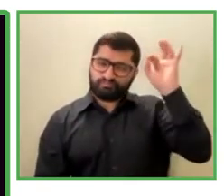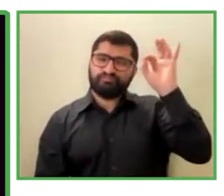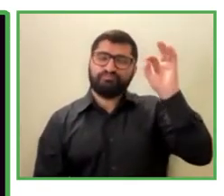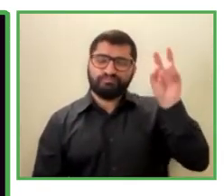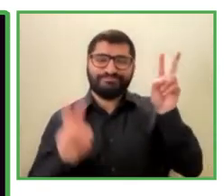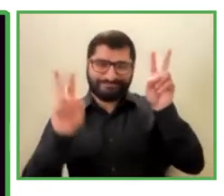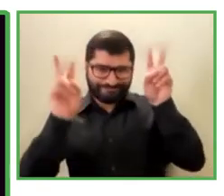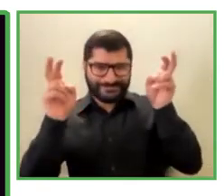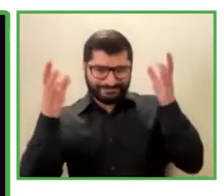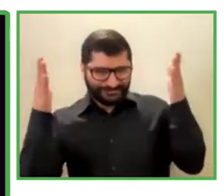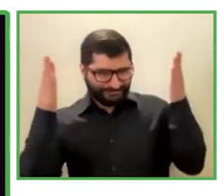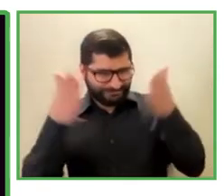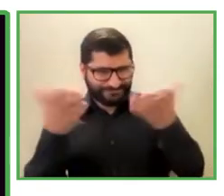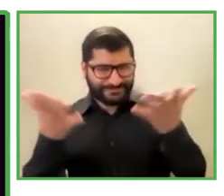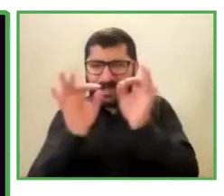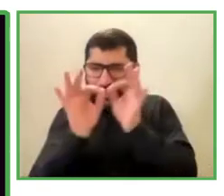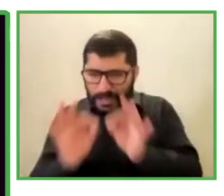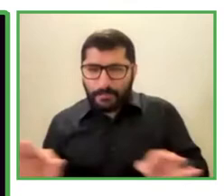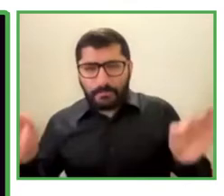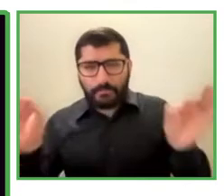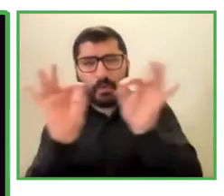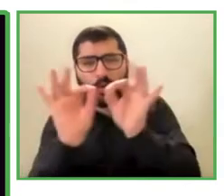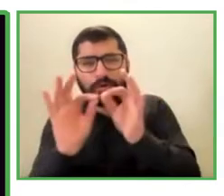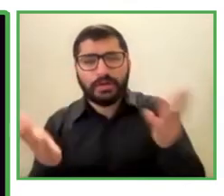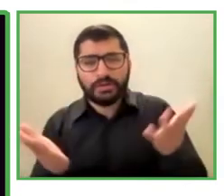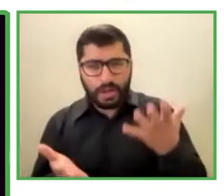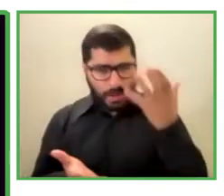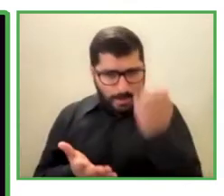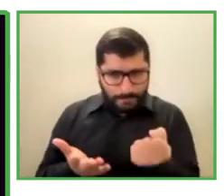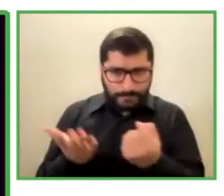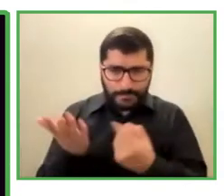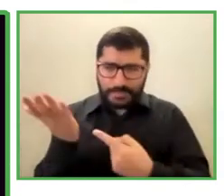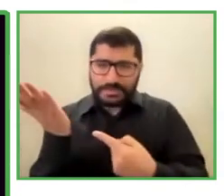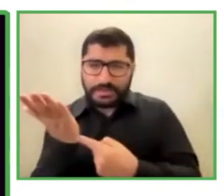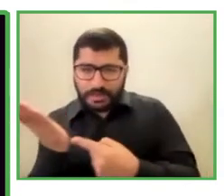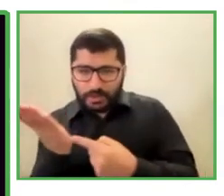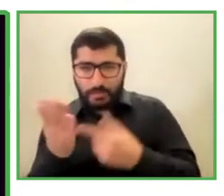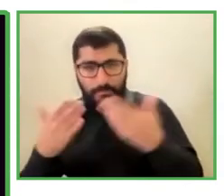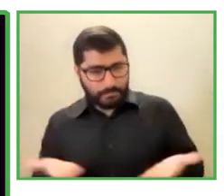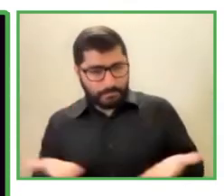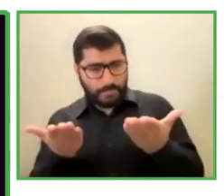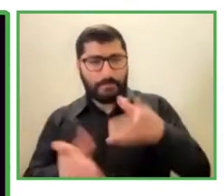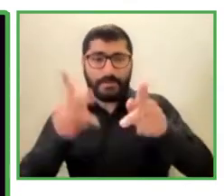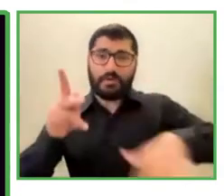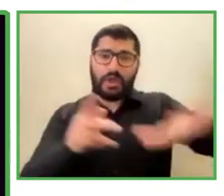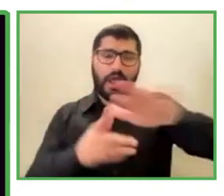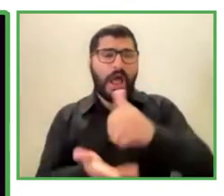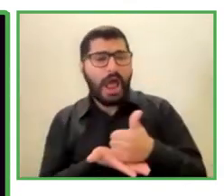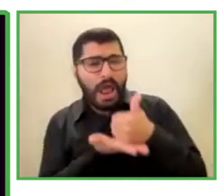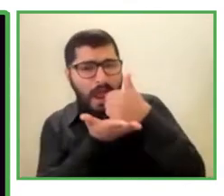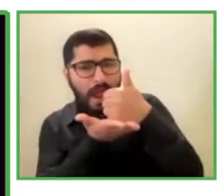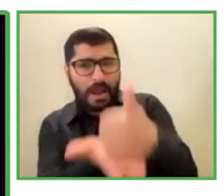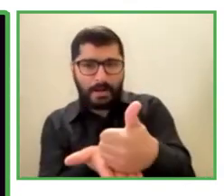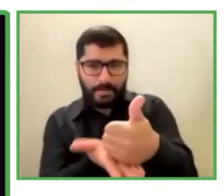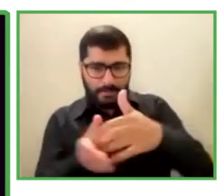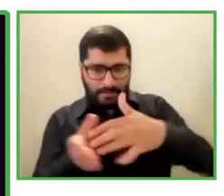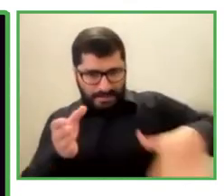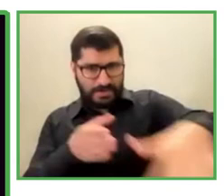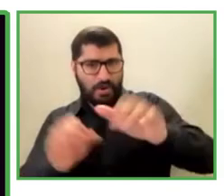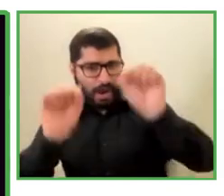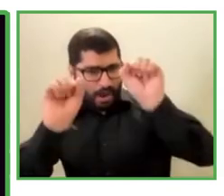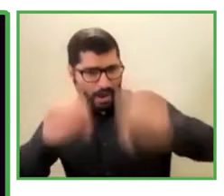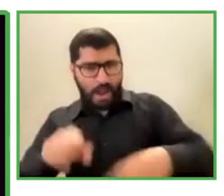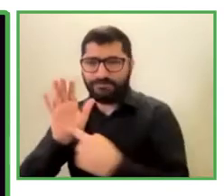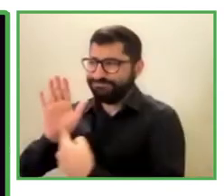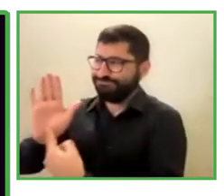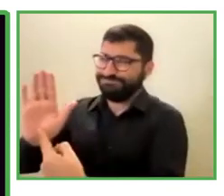We think that it is very important to know how to boost human